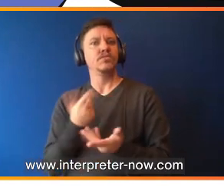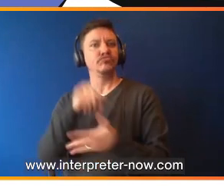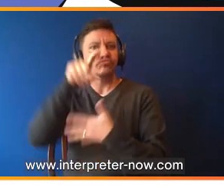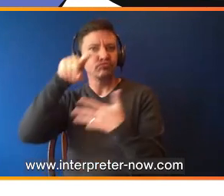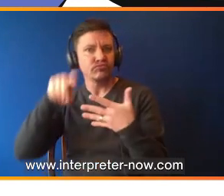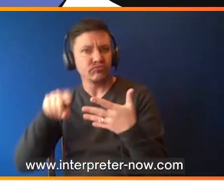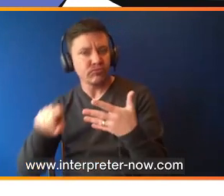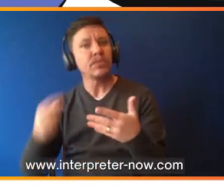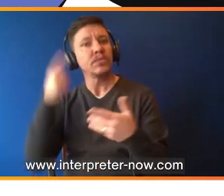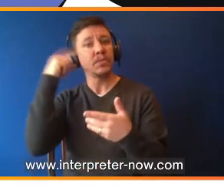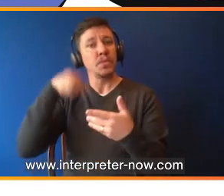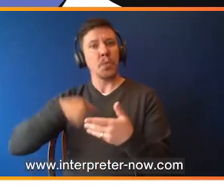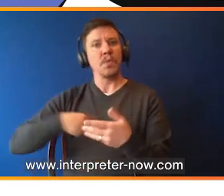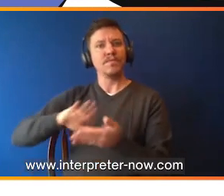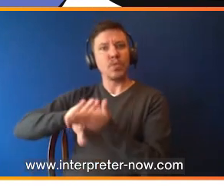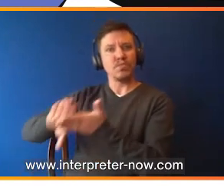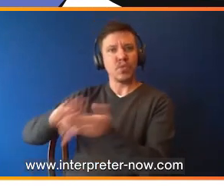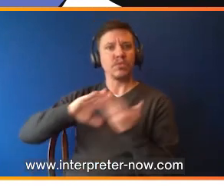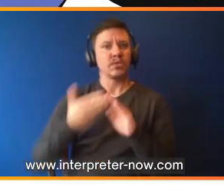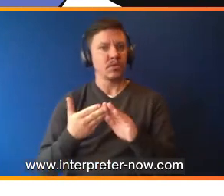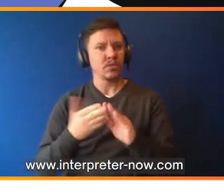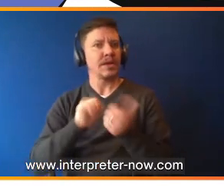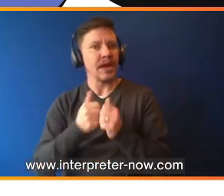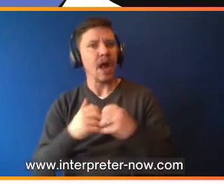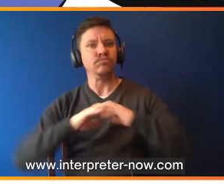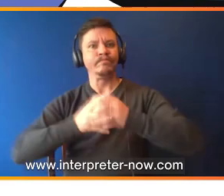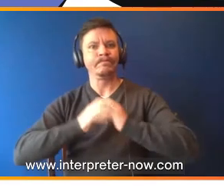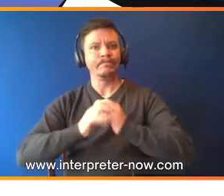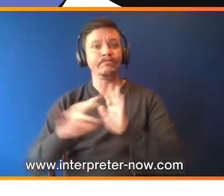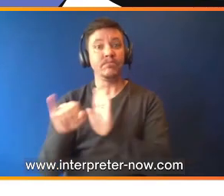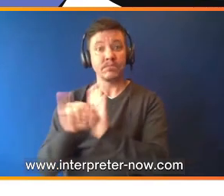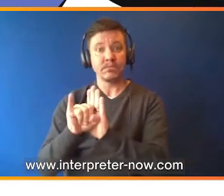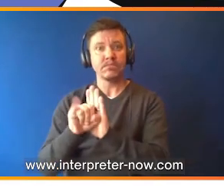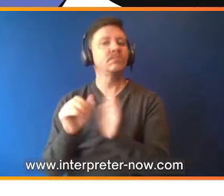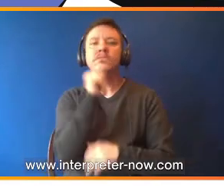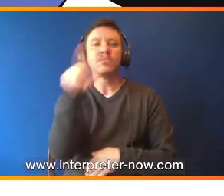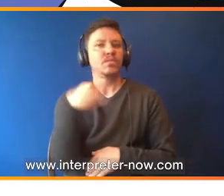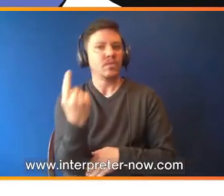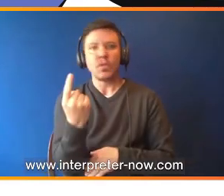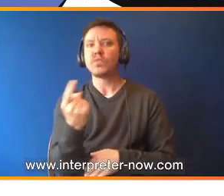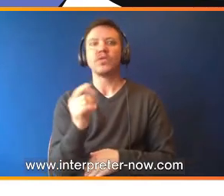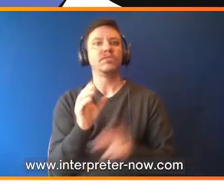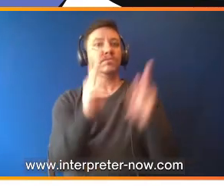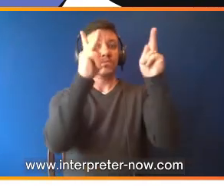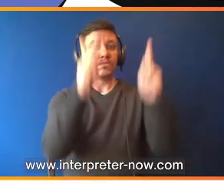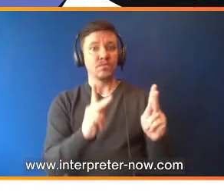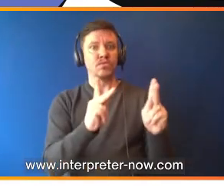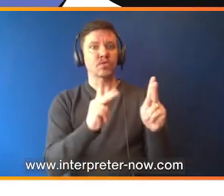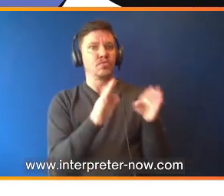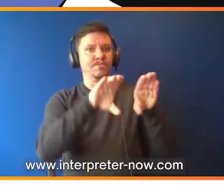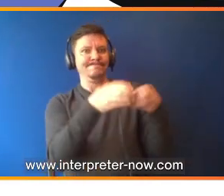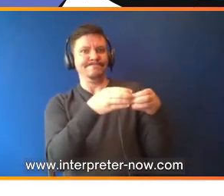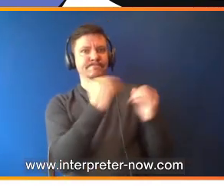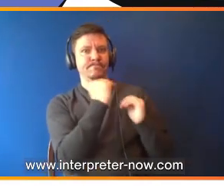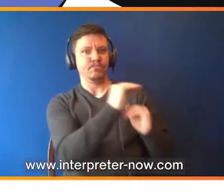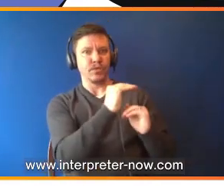of people as just belonging to one singular identity group, such as all women or all Black folks, but really thinking about the intersections of